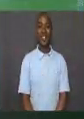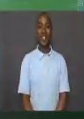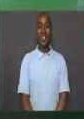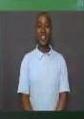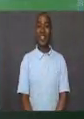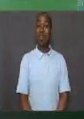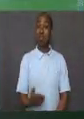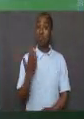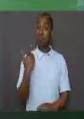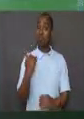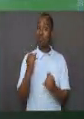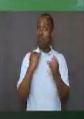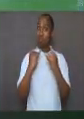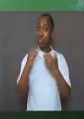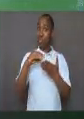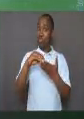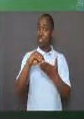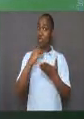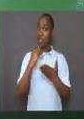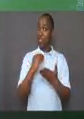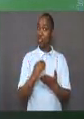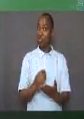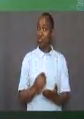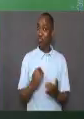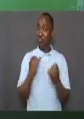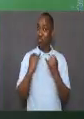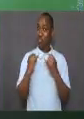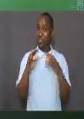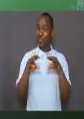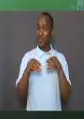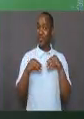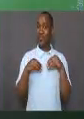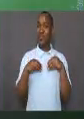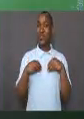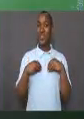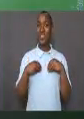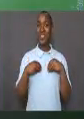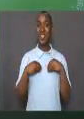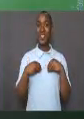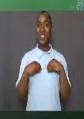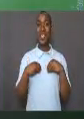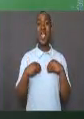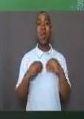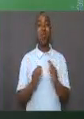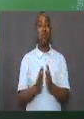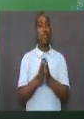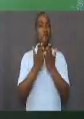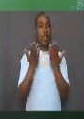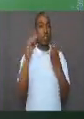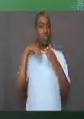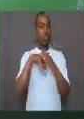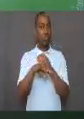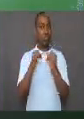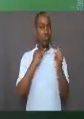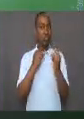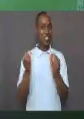the information from this lesson, plus the information in your textbook,